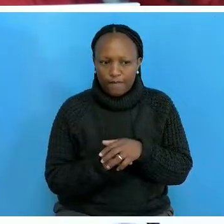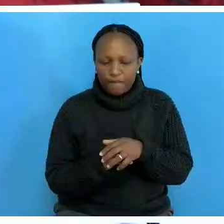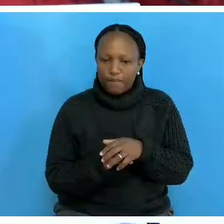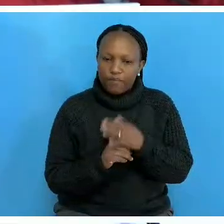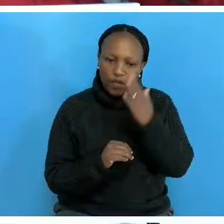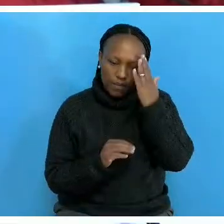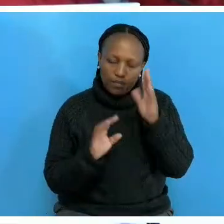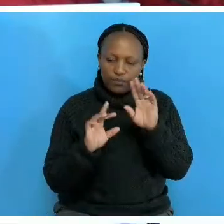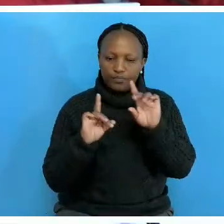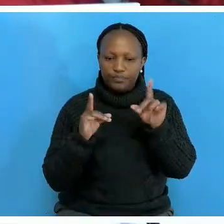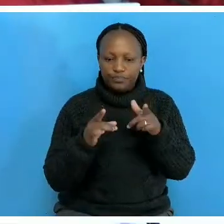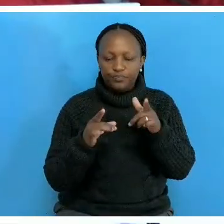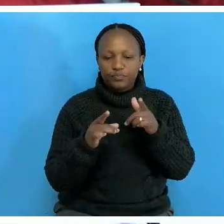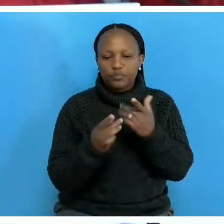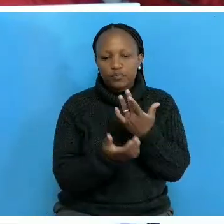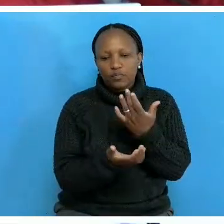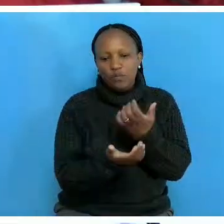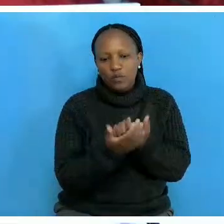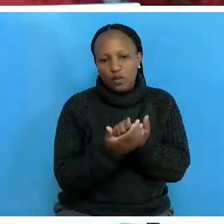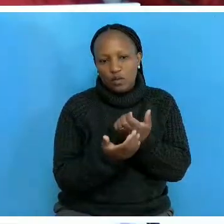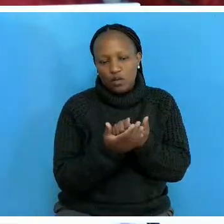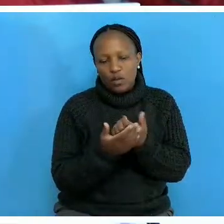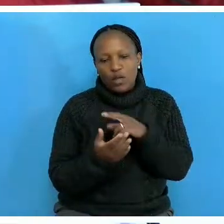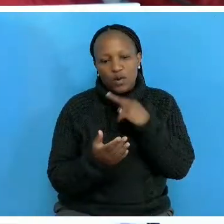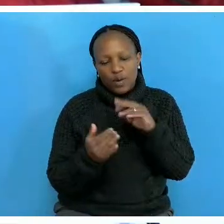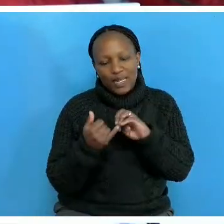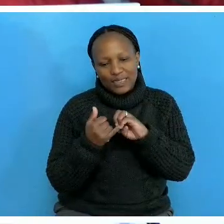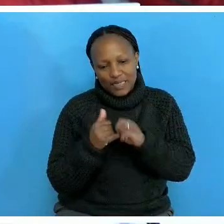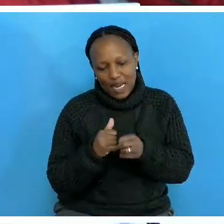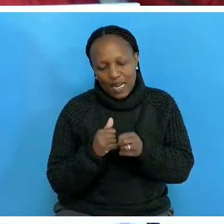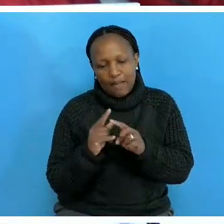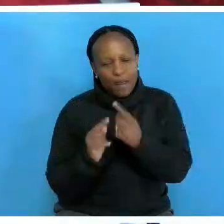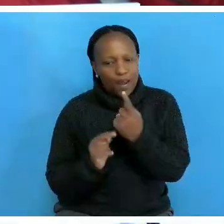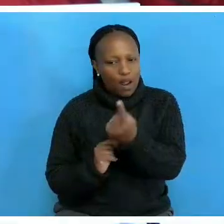of Economics is really trying, but you can't do it alone.